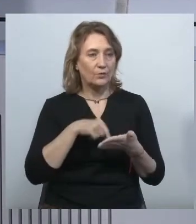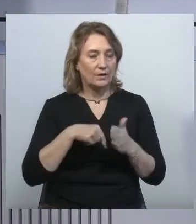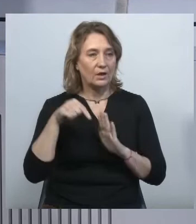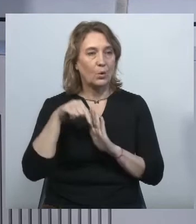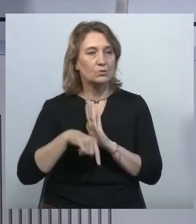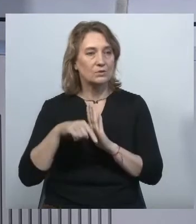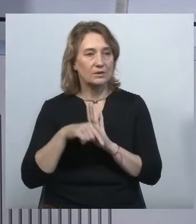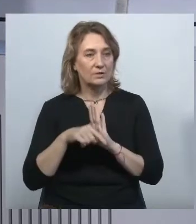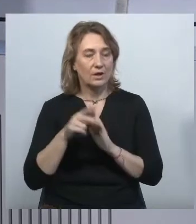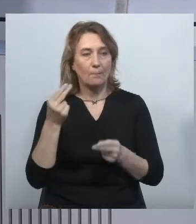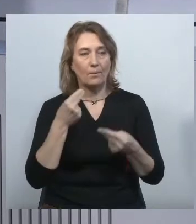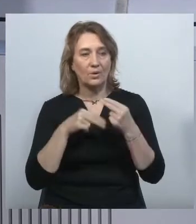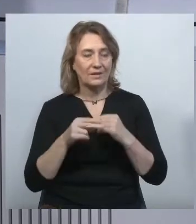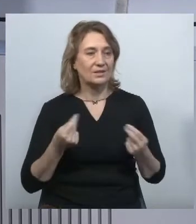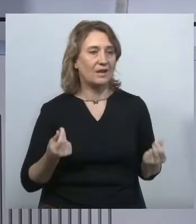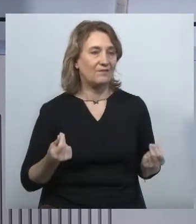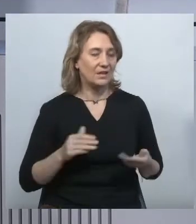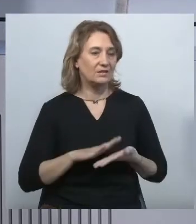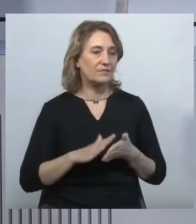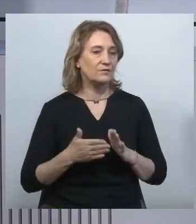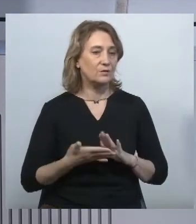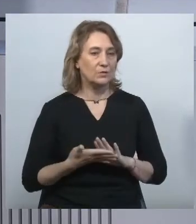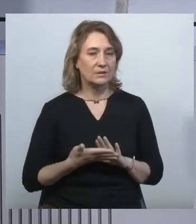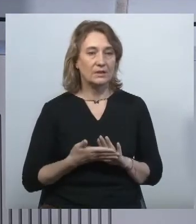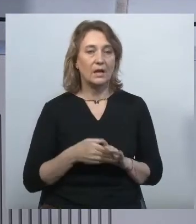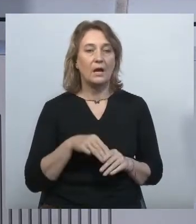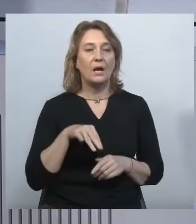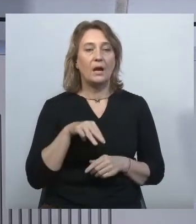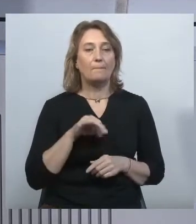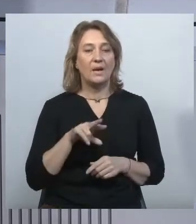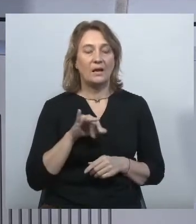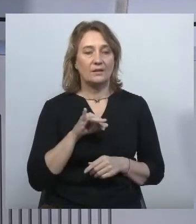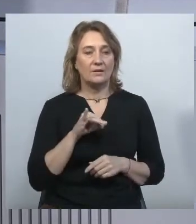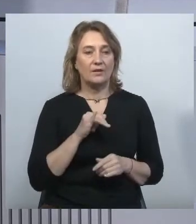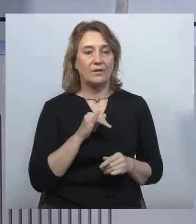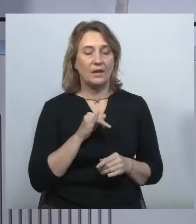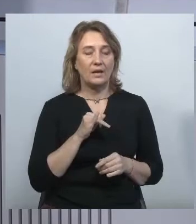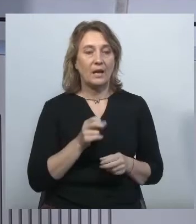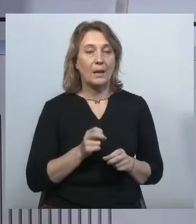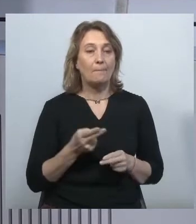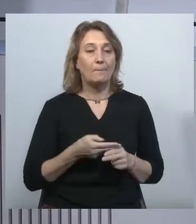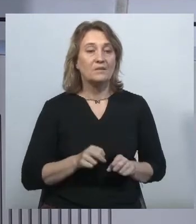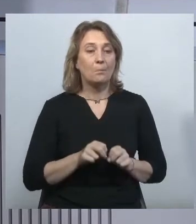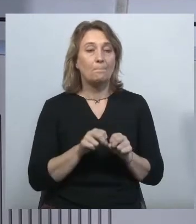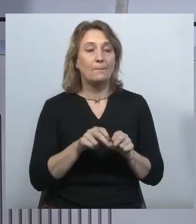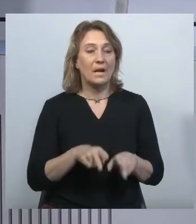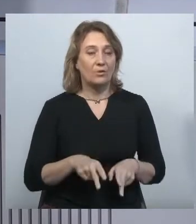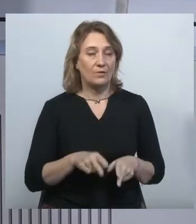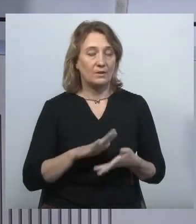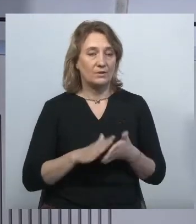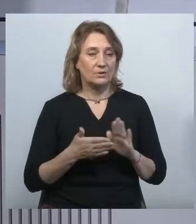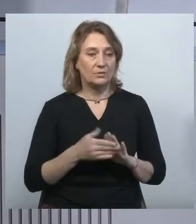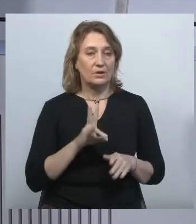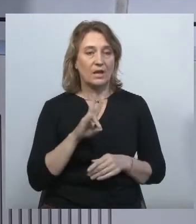growth in trust, and trust means improvement of the financial situation of the media and even safety and